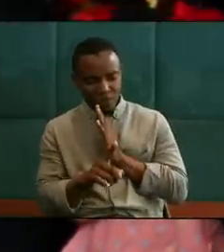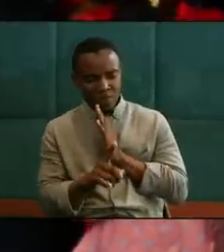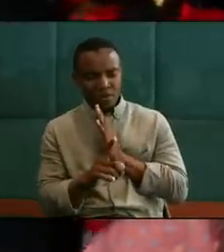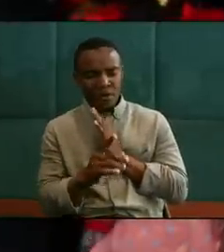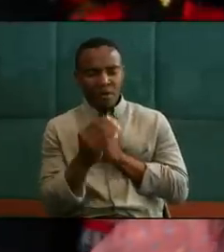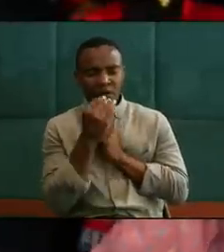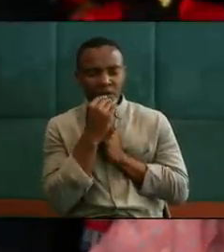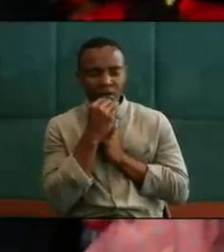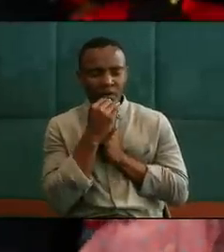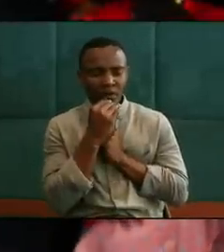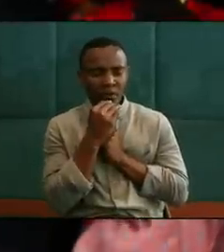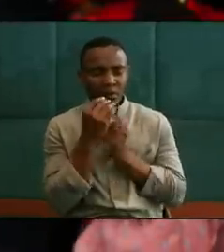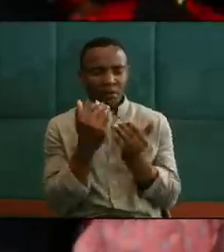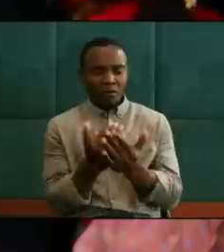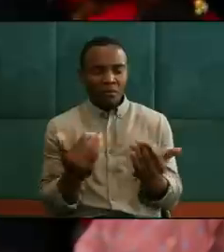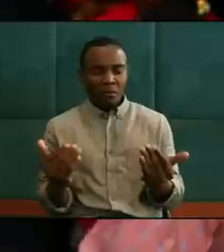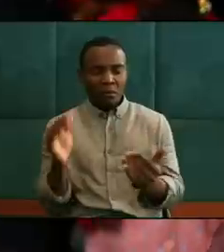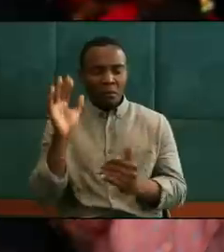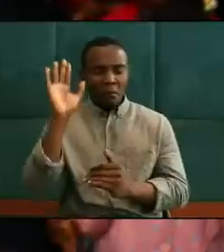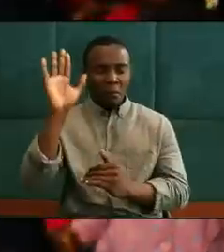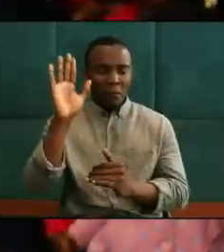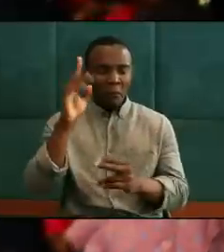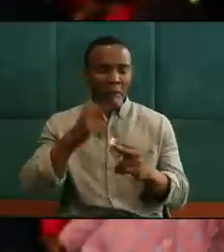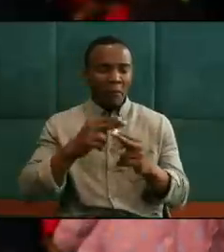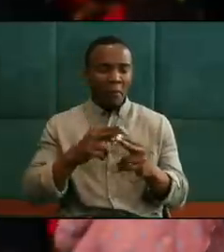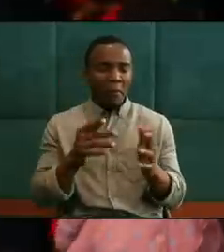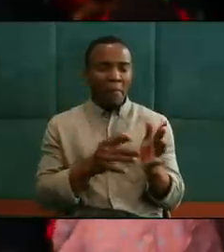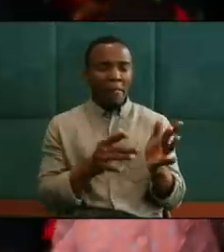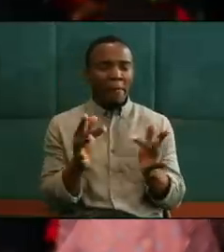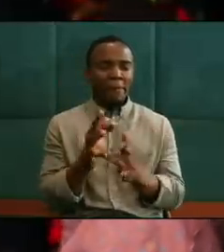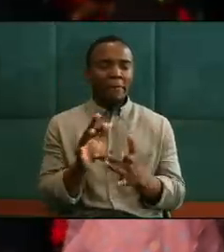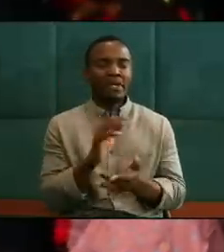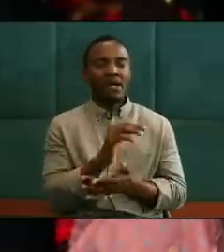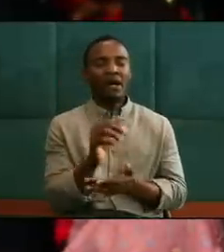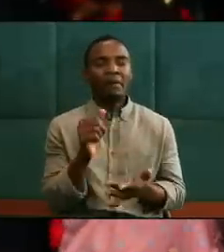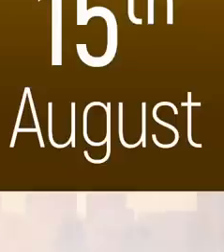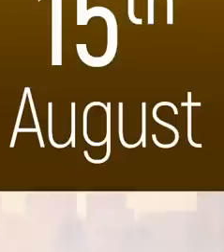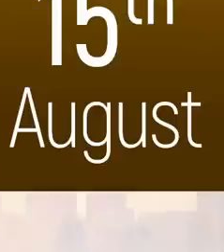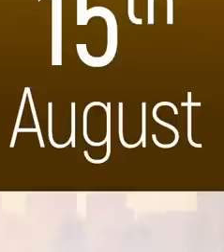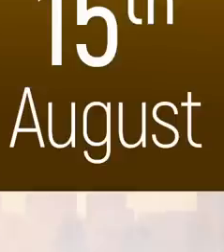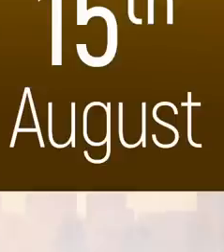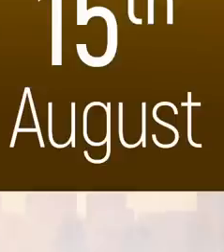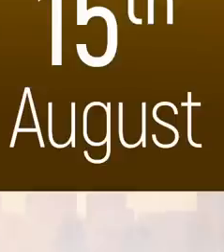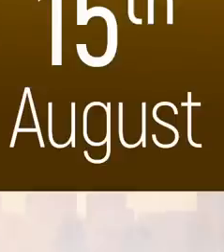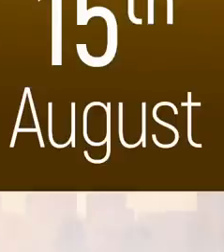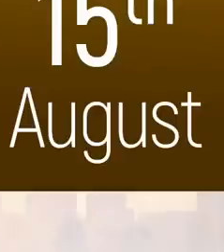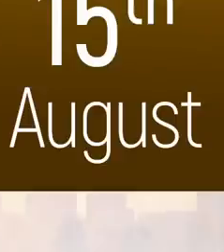your flock. In Jesus' name we pray. Amen.